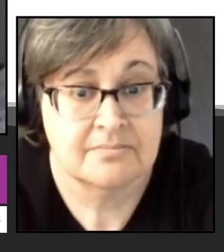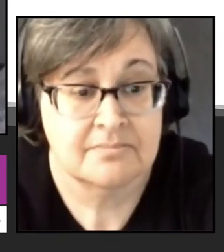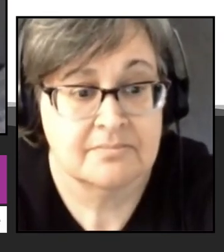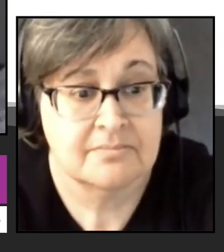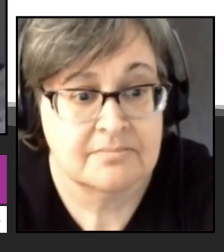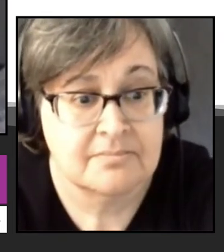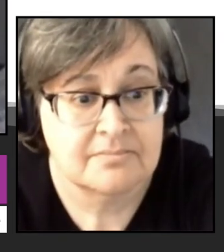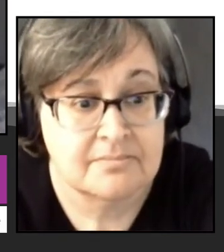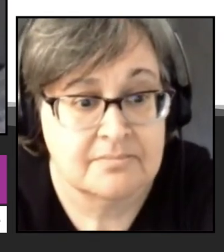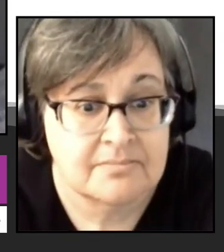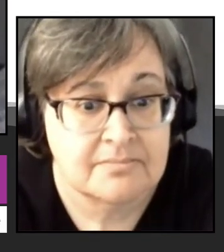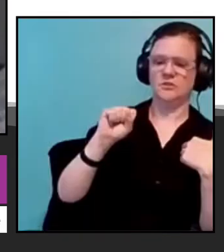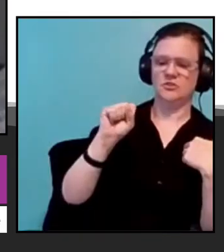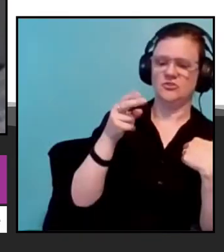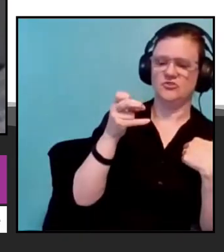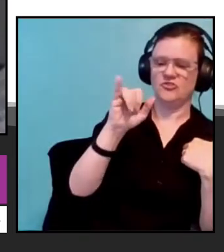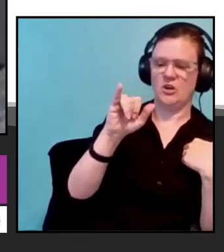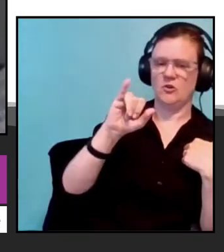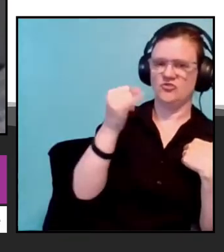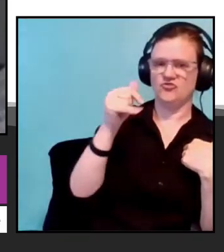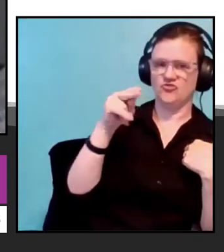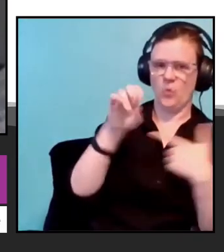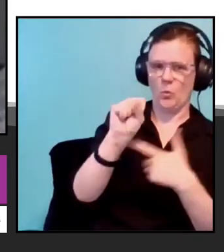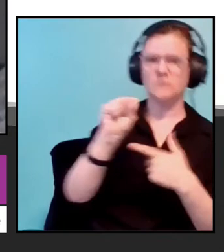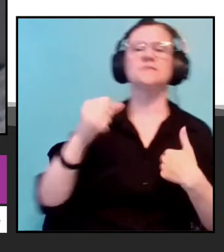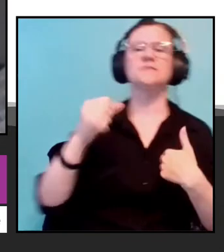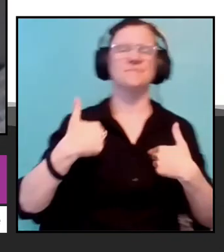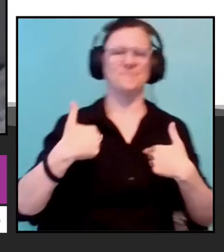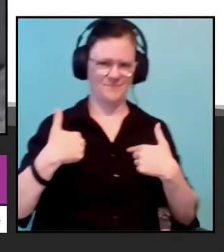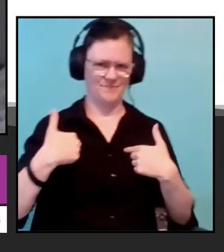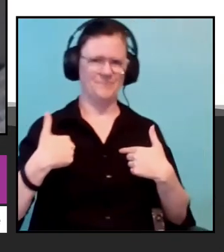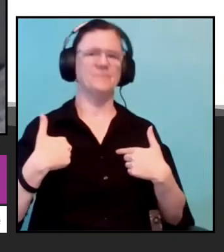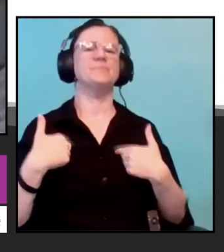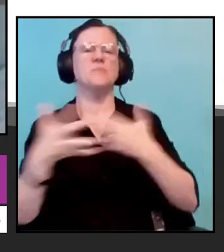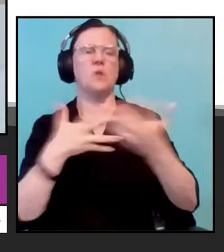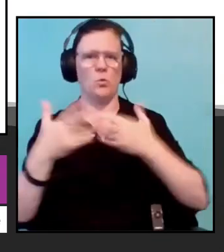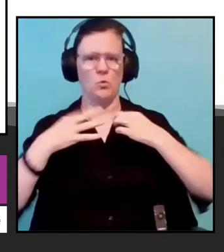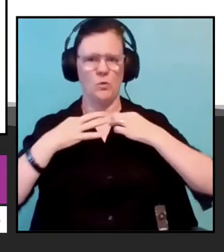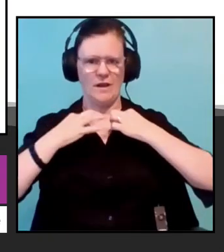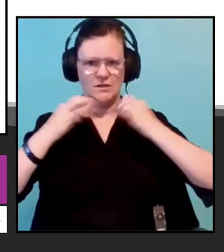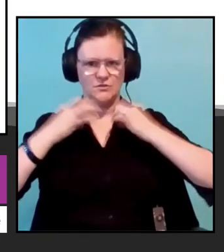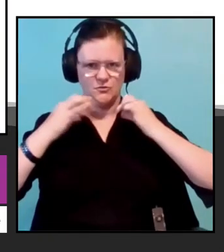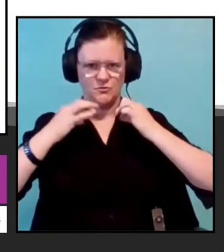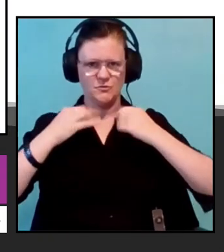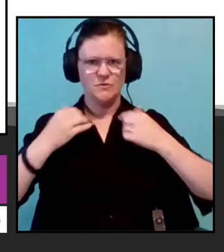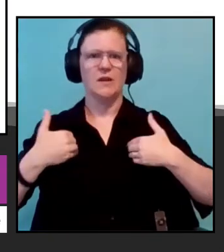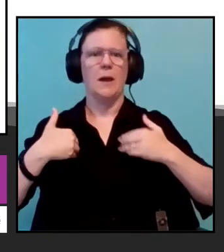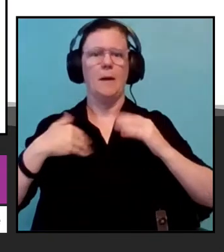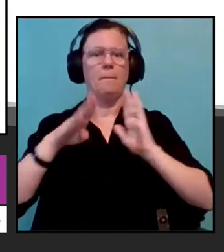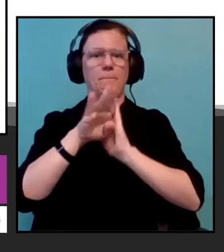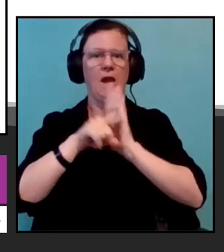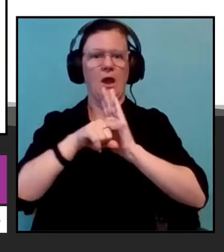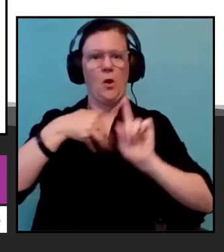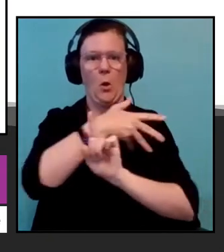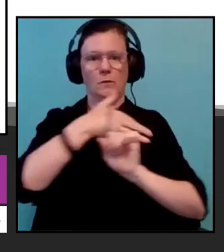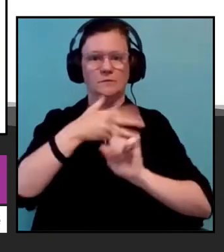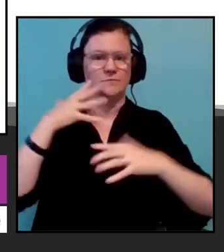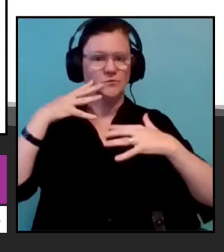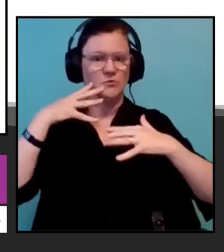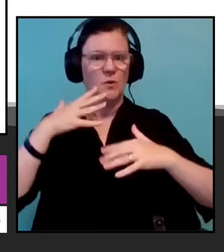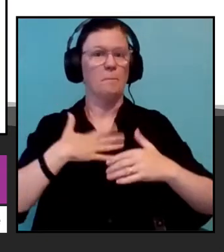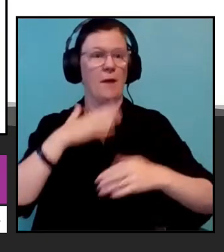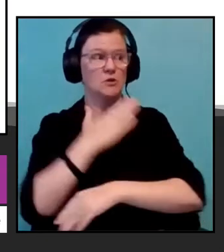Hi, I'm Shari Jones. I am wearing a gray t-shirt. I have some background noise because my daughter is